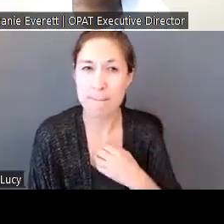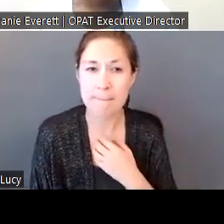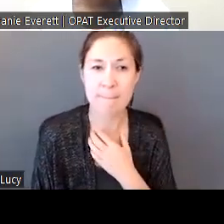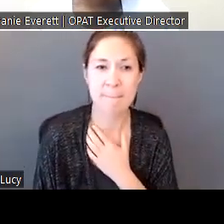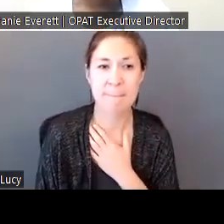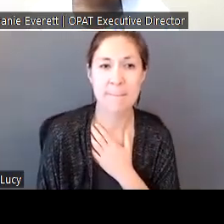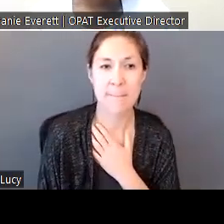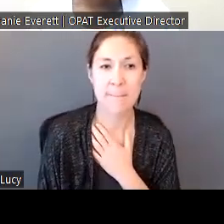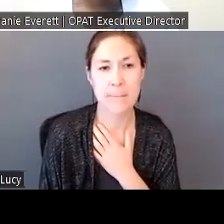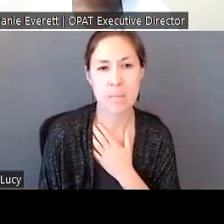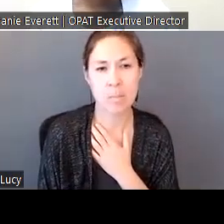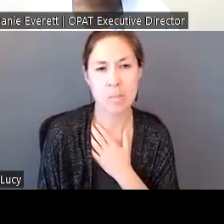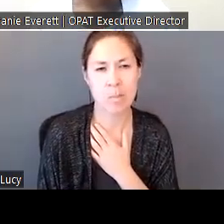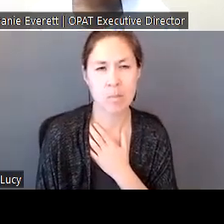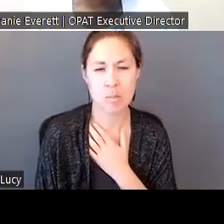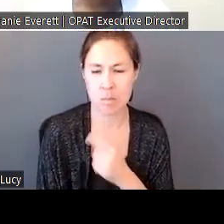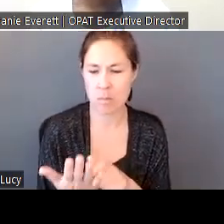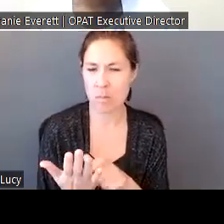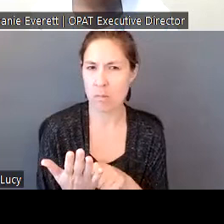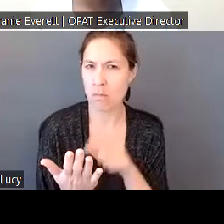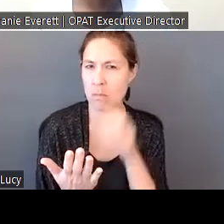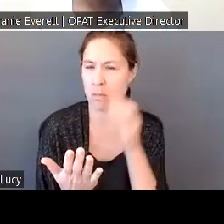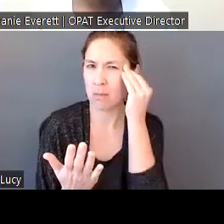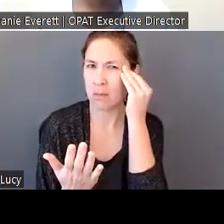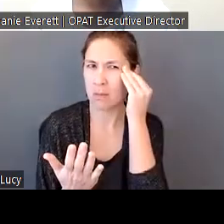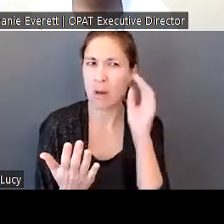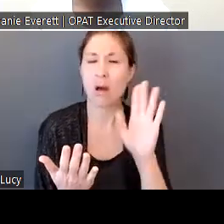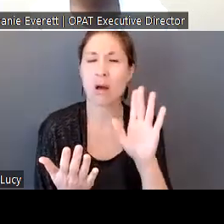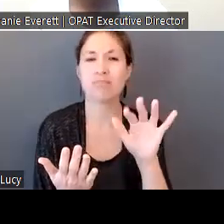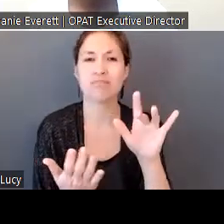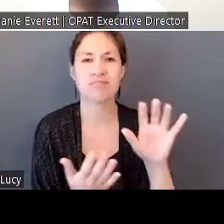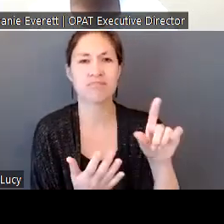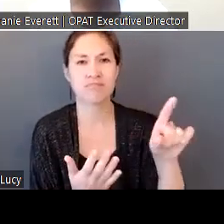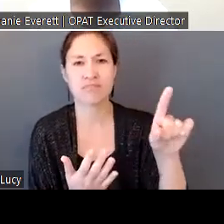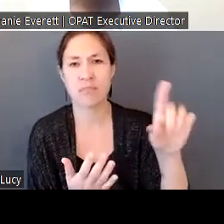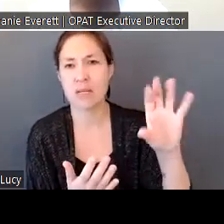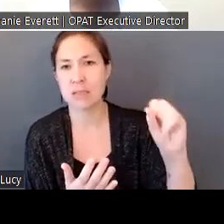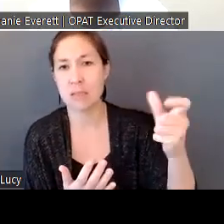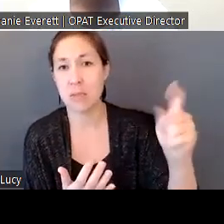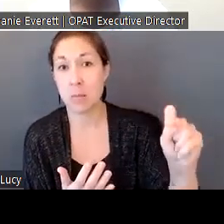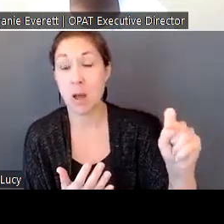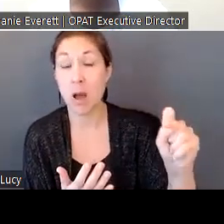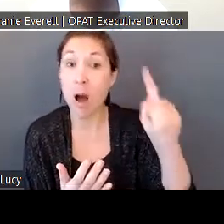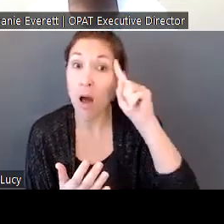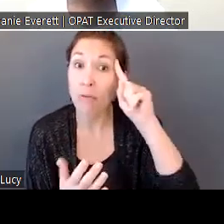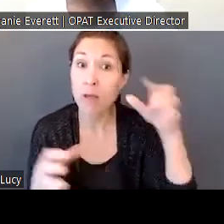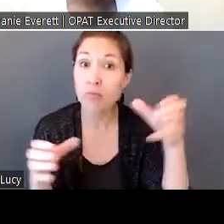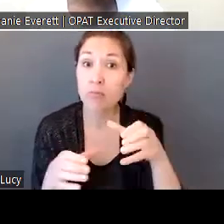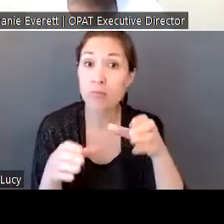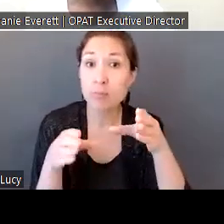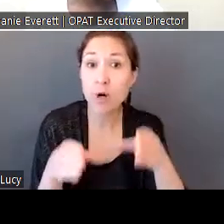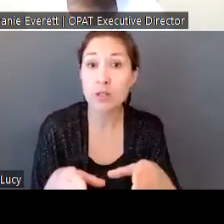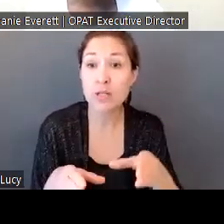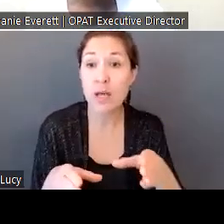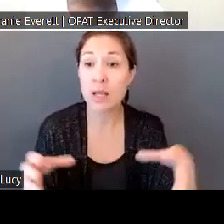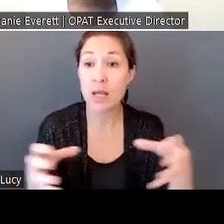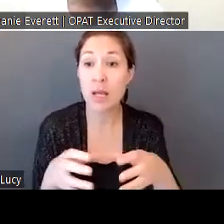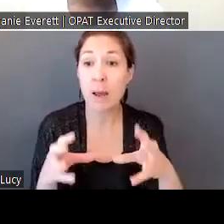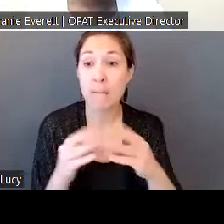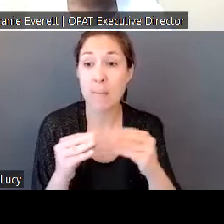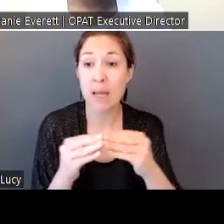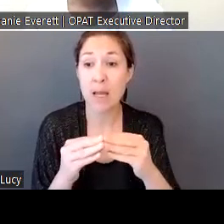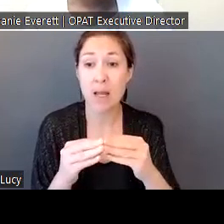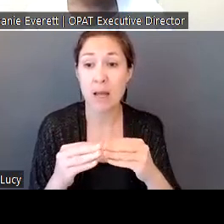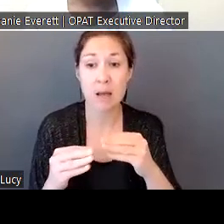of next September, and I believe we should be in person. I haven't heard that we are going to have to